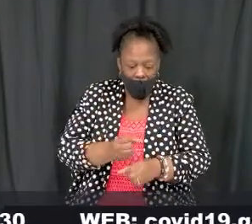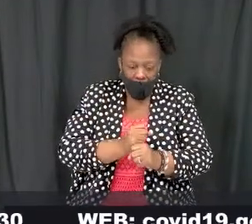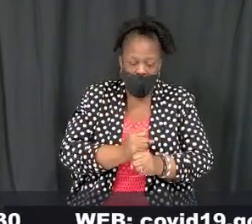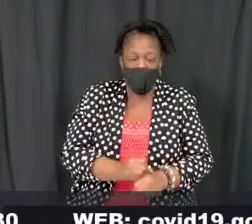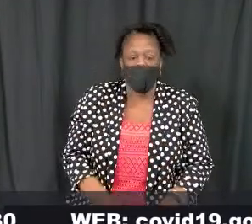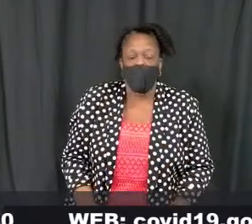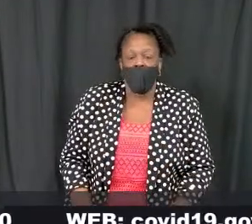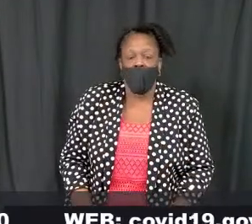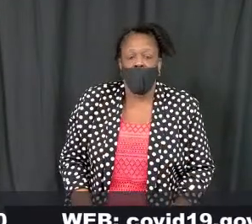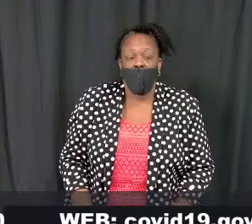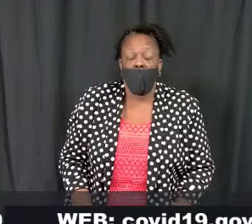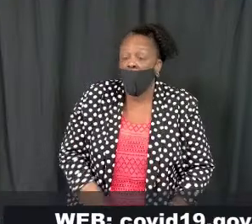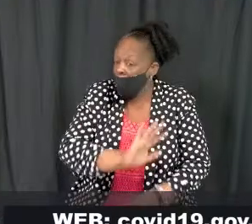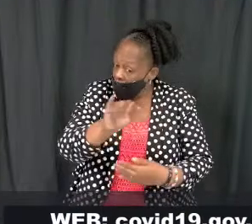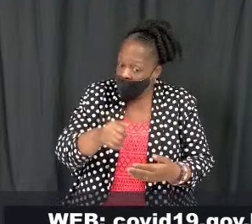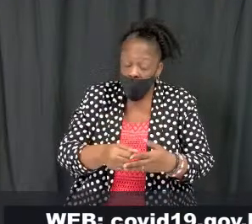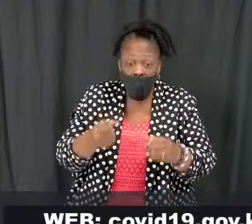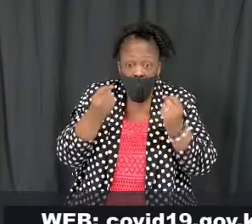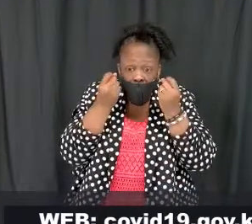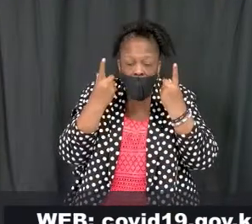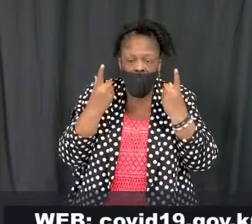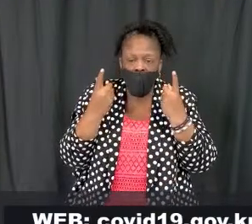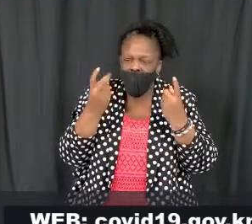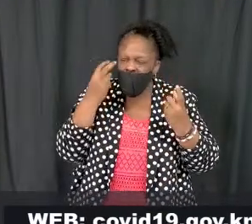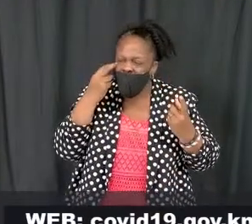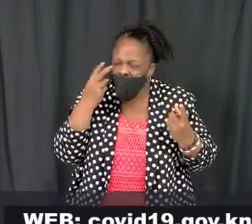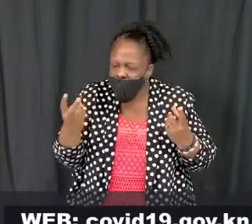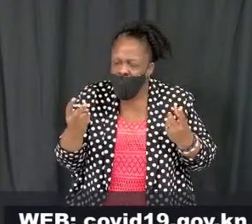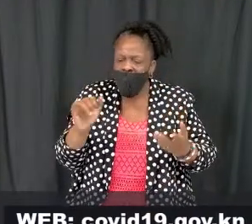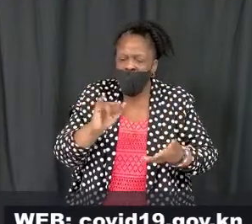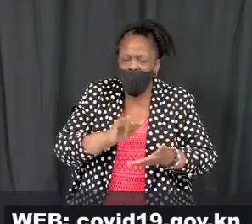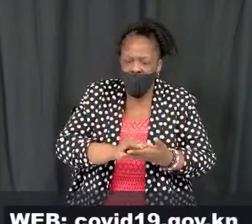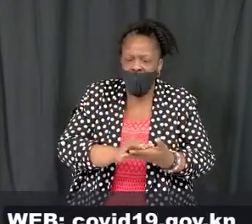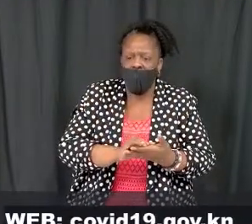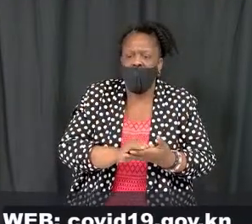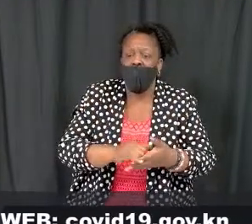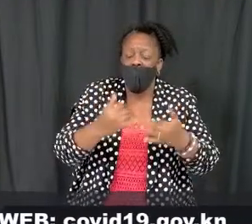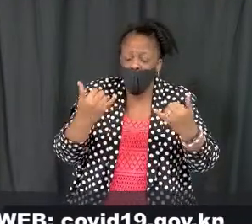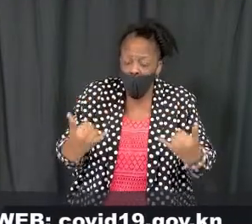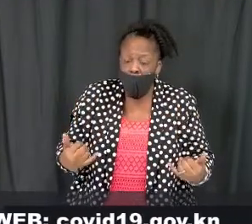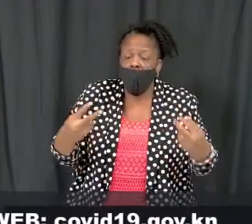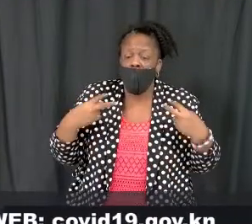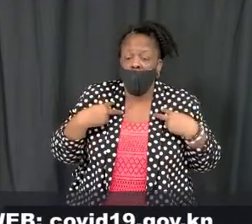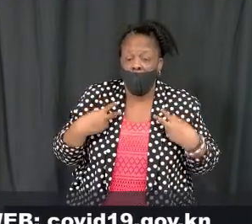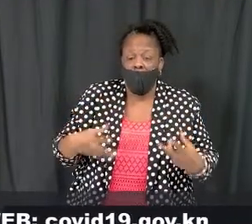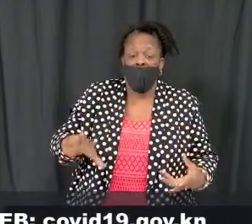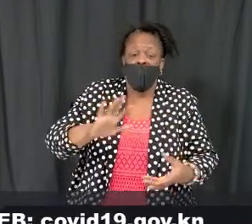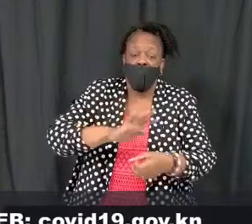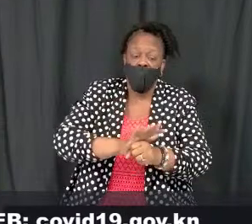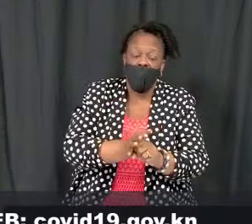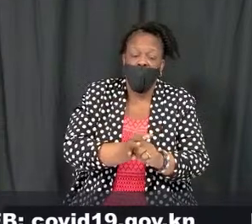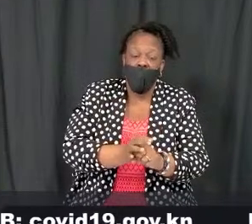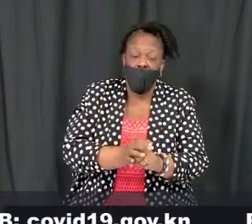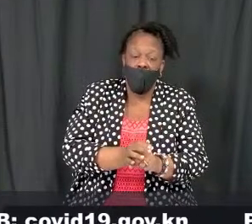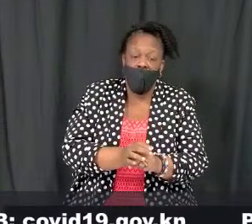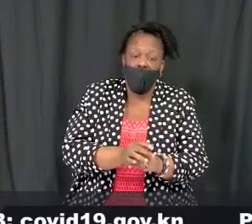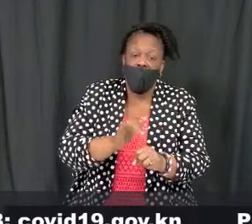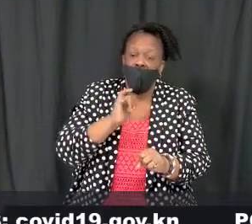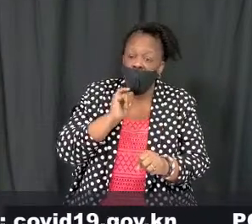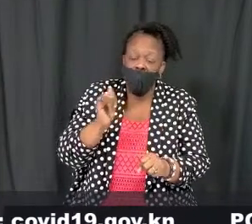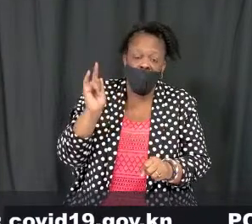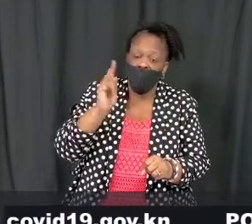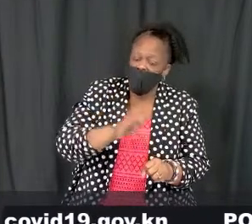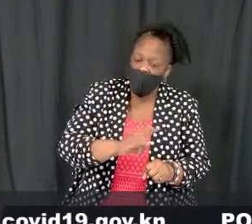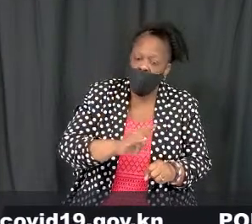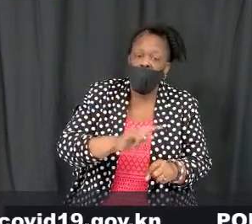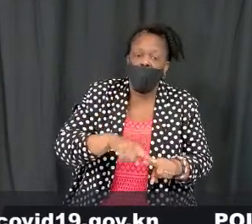wake-up call for those who were hesitating. It should be a wake-up call for those who knew better but refused to